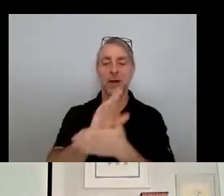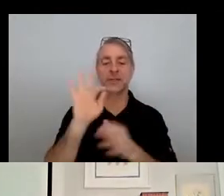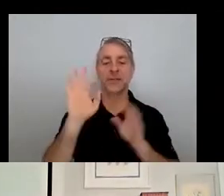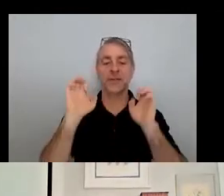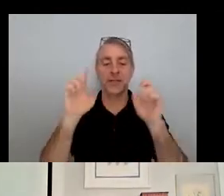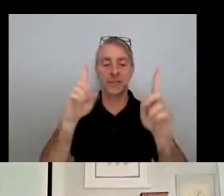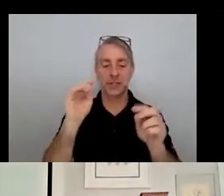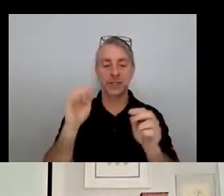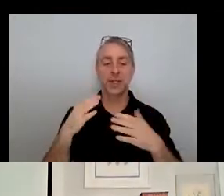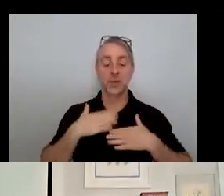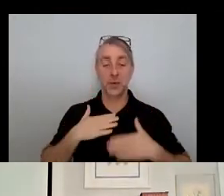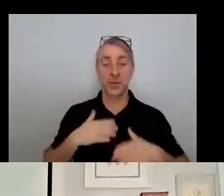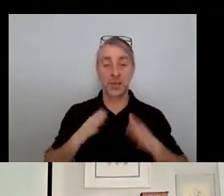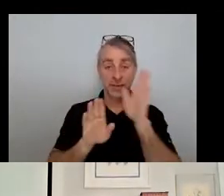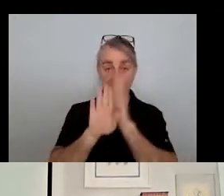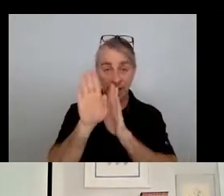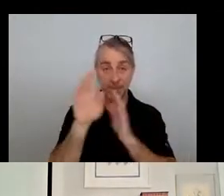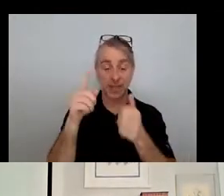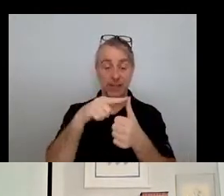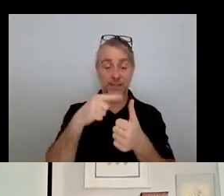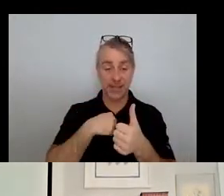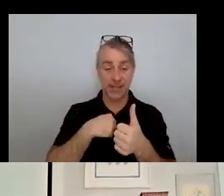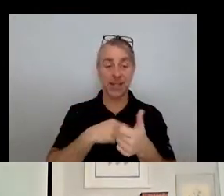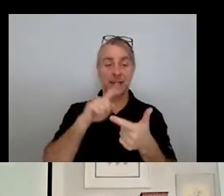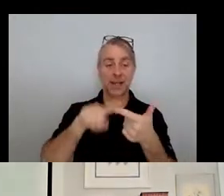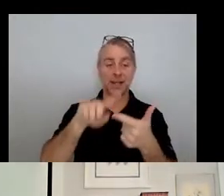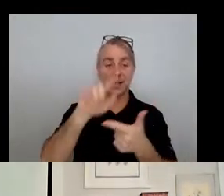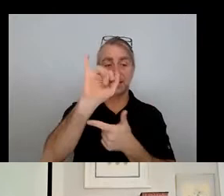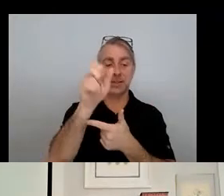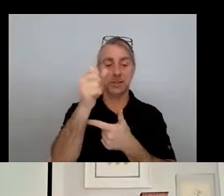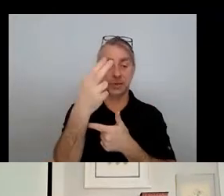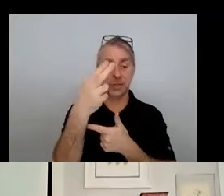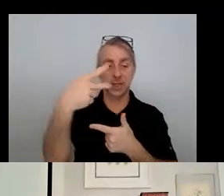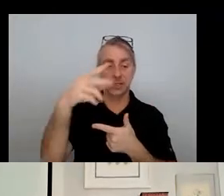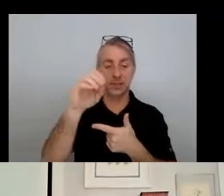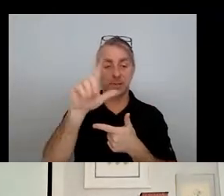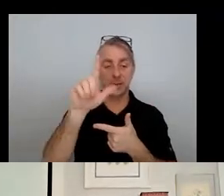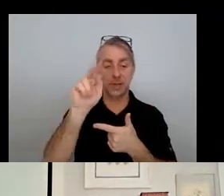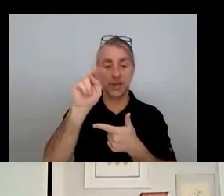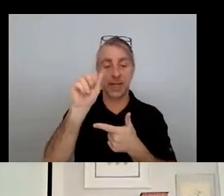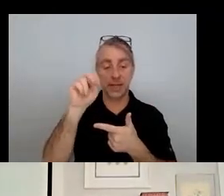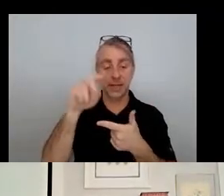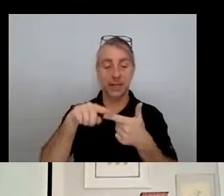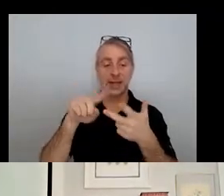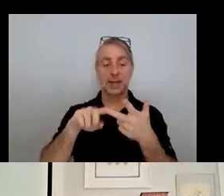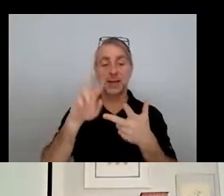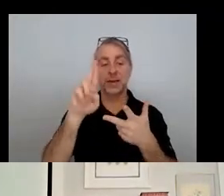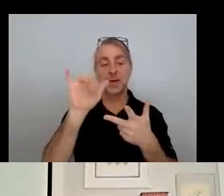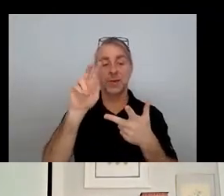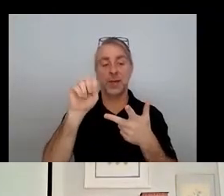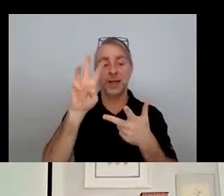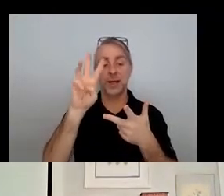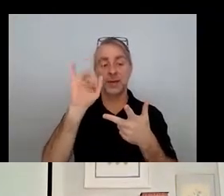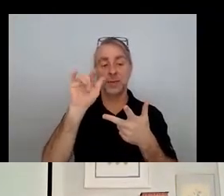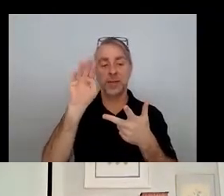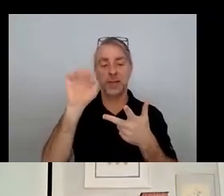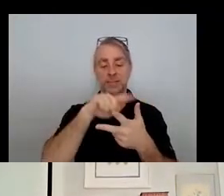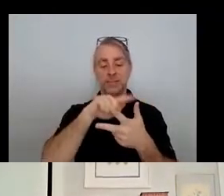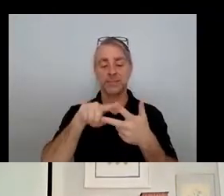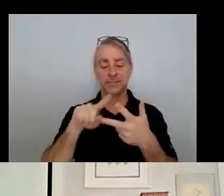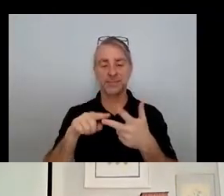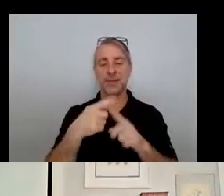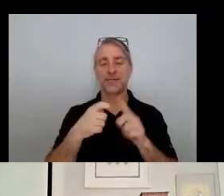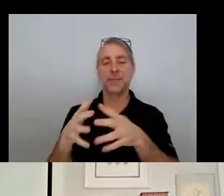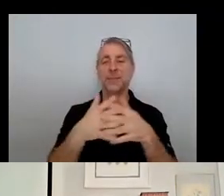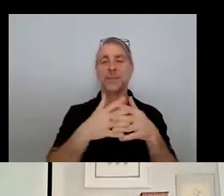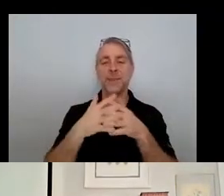my colleagues Josh Polanin and Ryan Williams, who are both principal researchers at the American Institutes for Research. Just